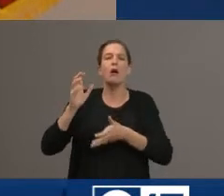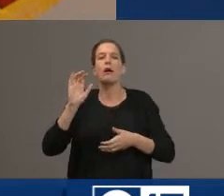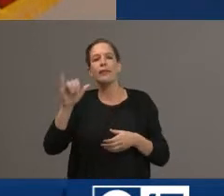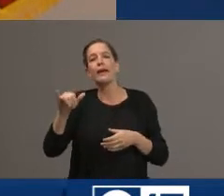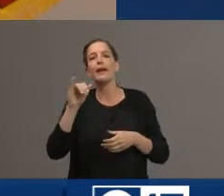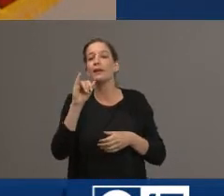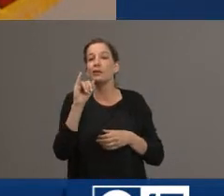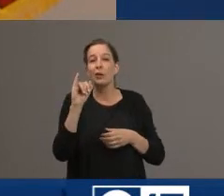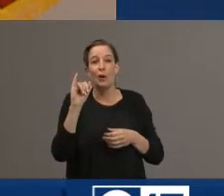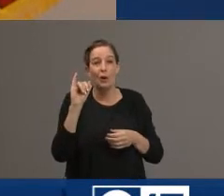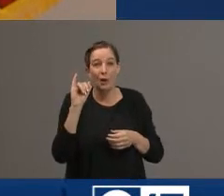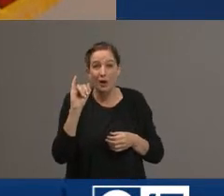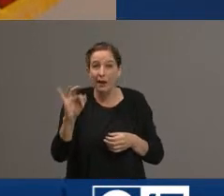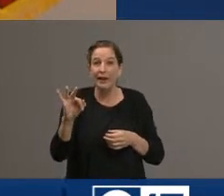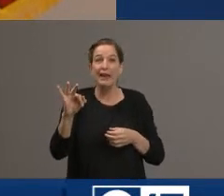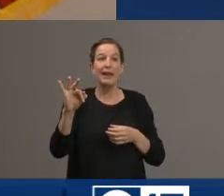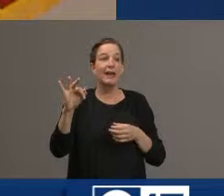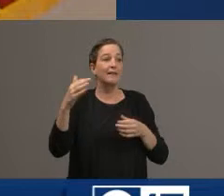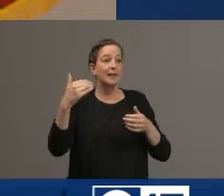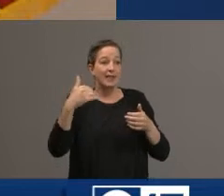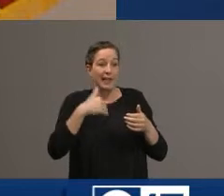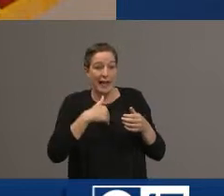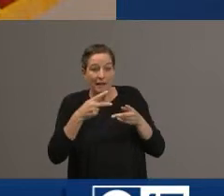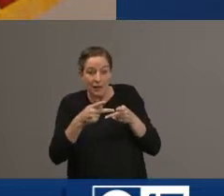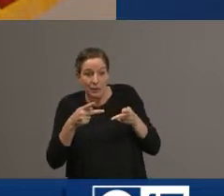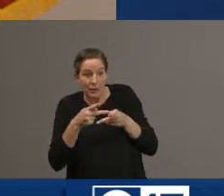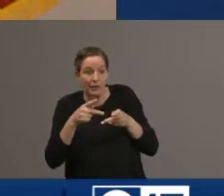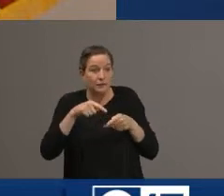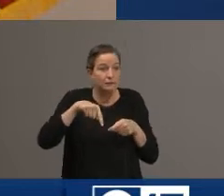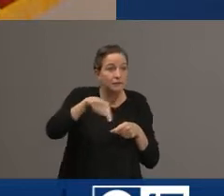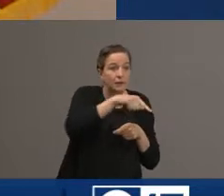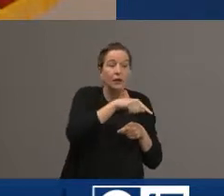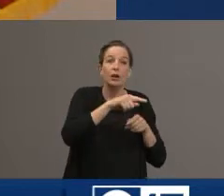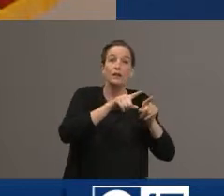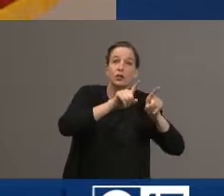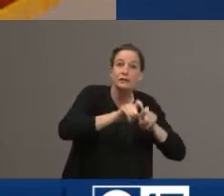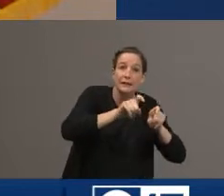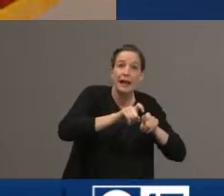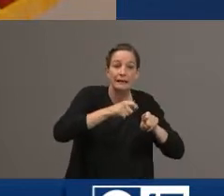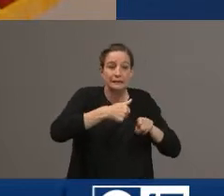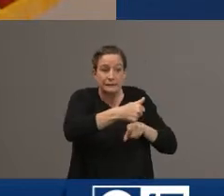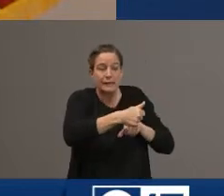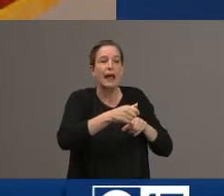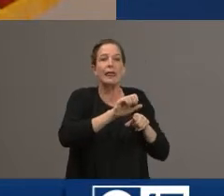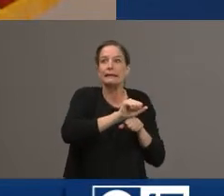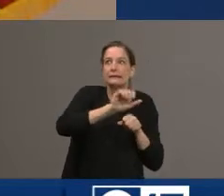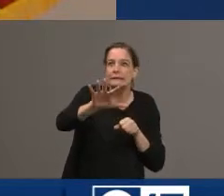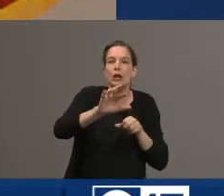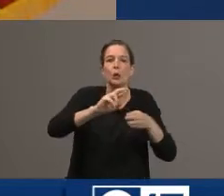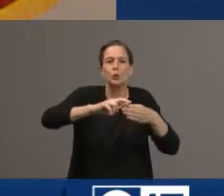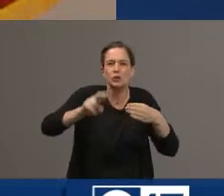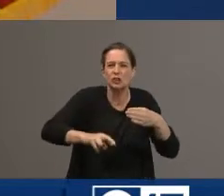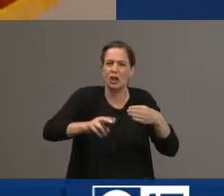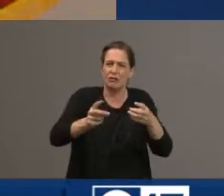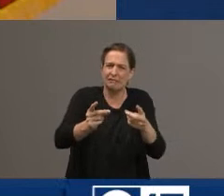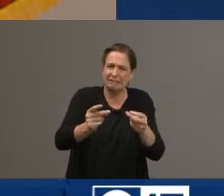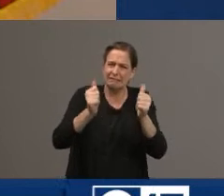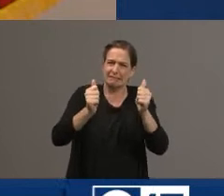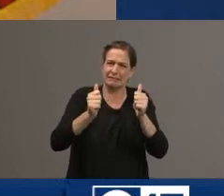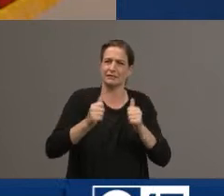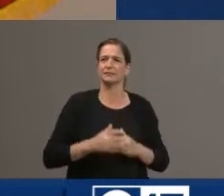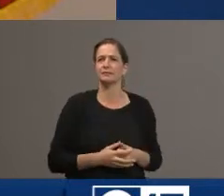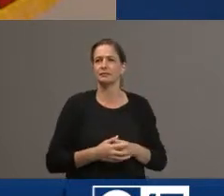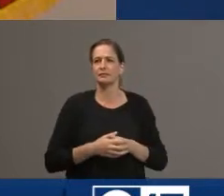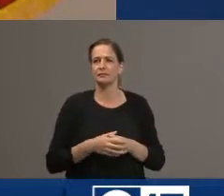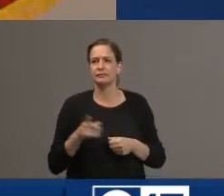is a wait, there are bathrooms, there are water, so that Arizonans can get tested and then get the results. What should folks expect over these next